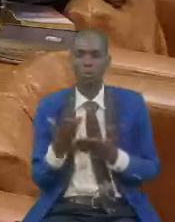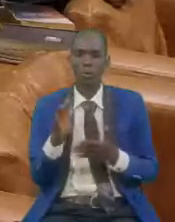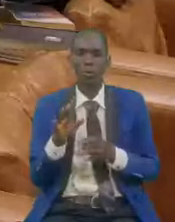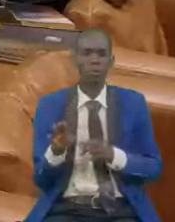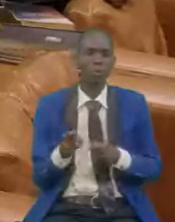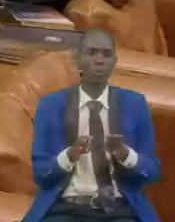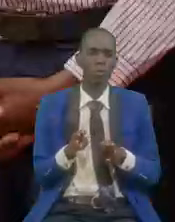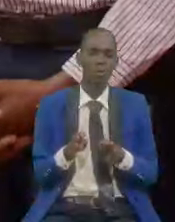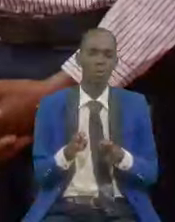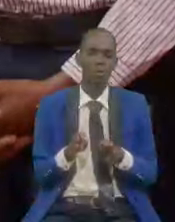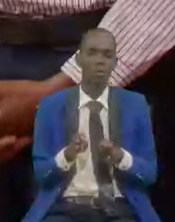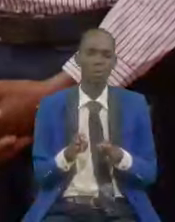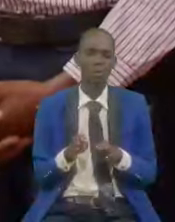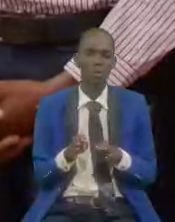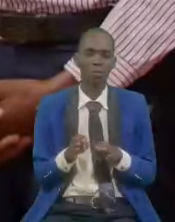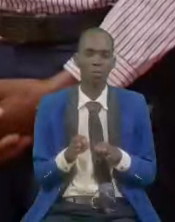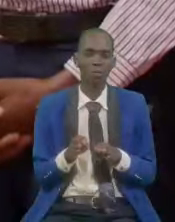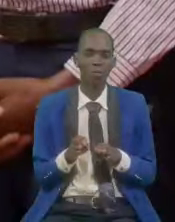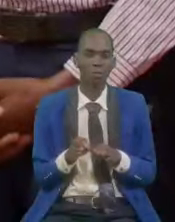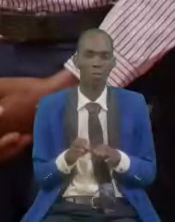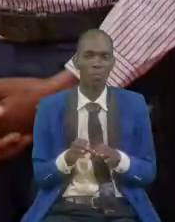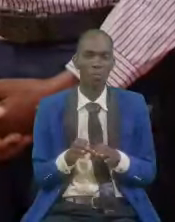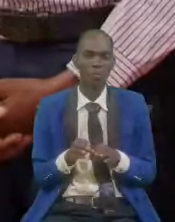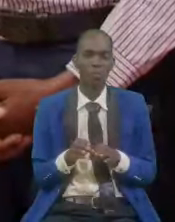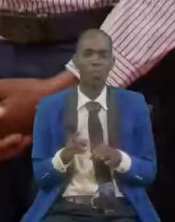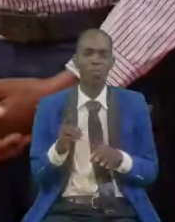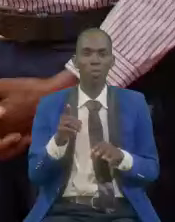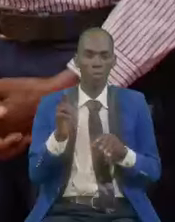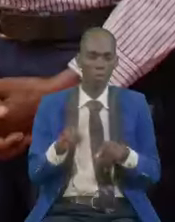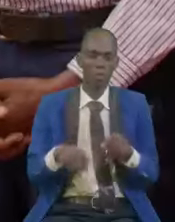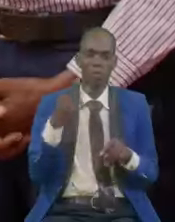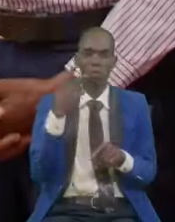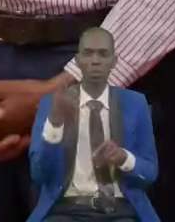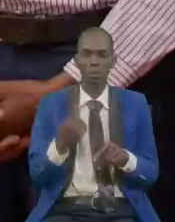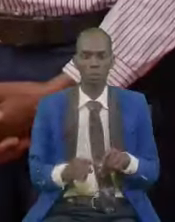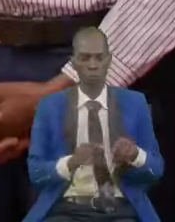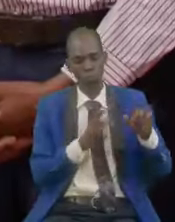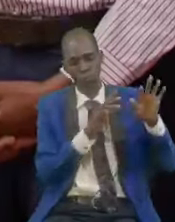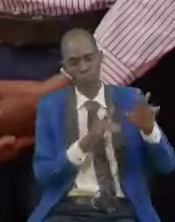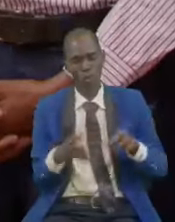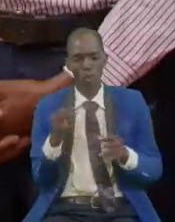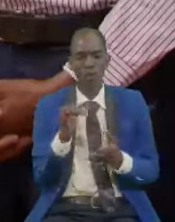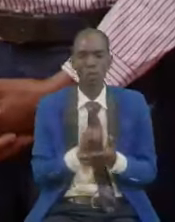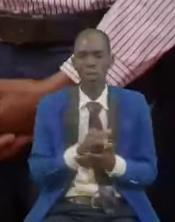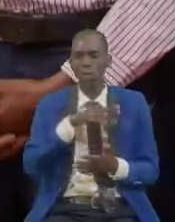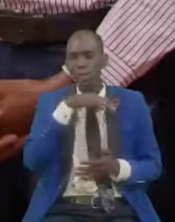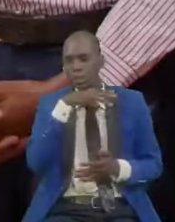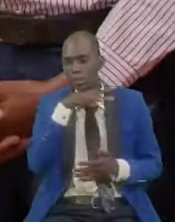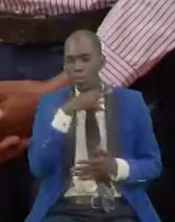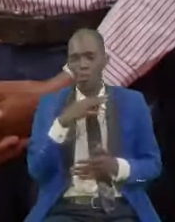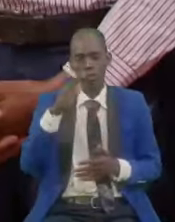of that dirty water of rebellion,